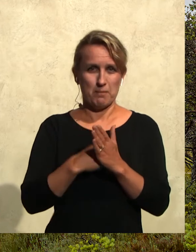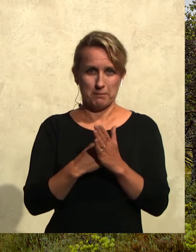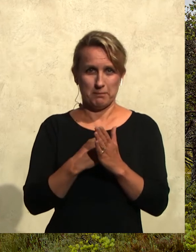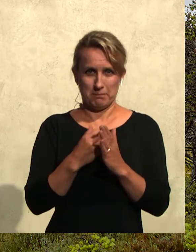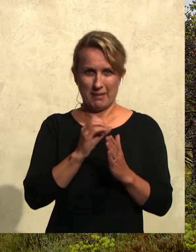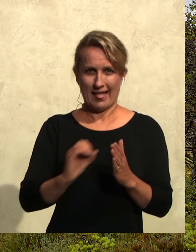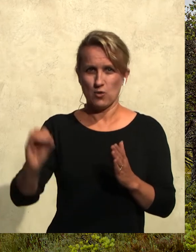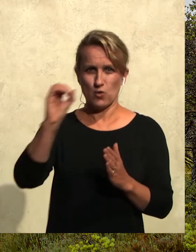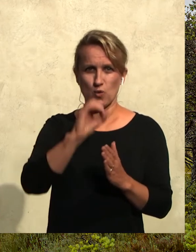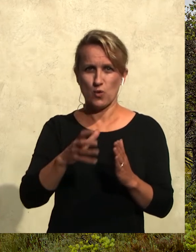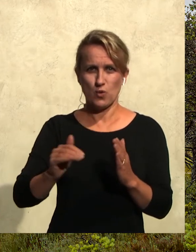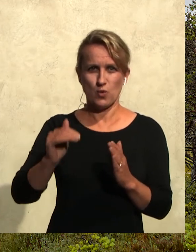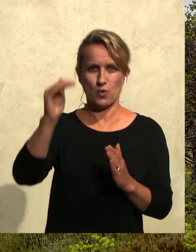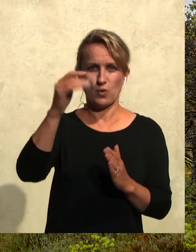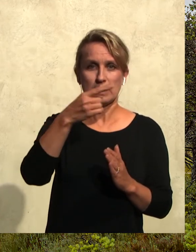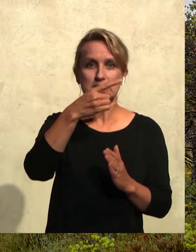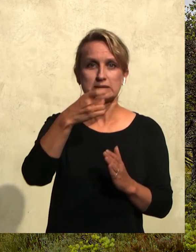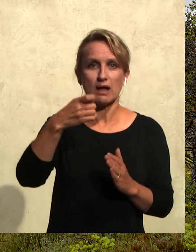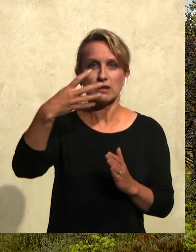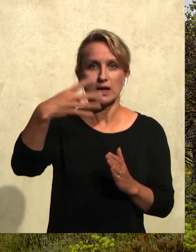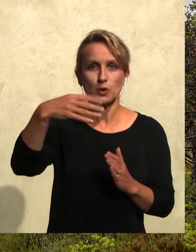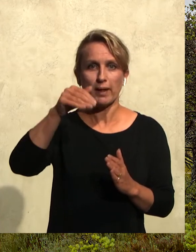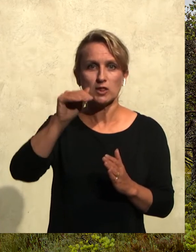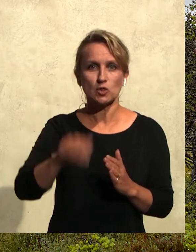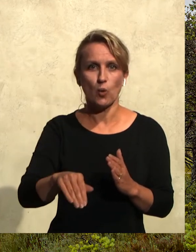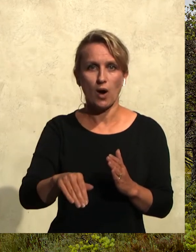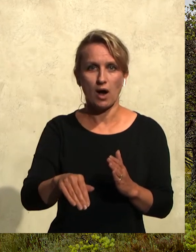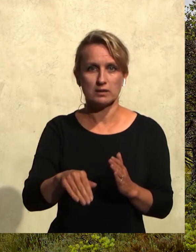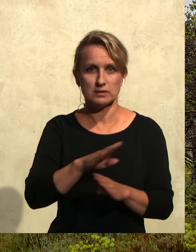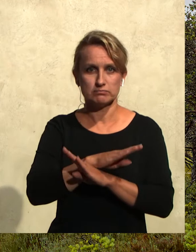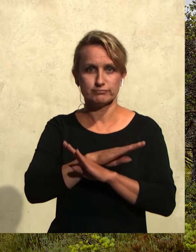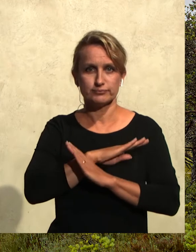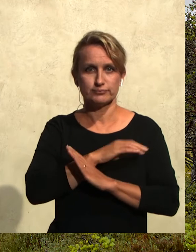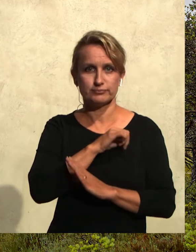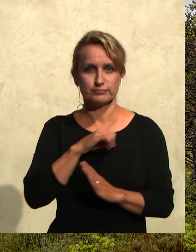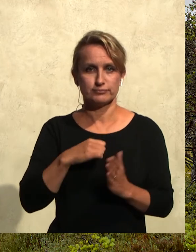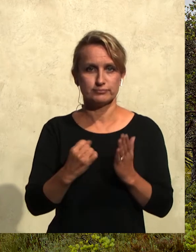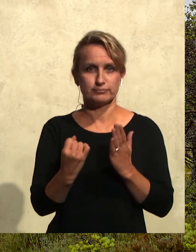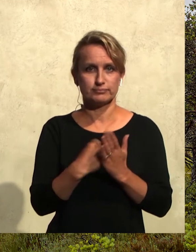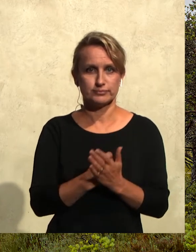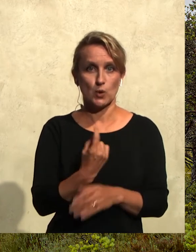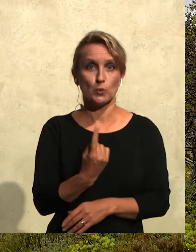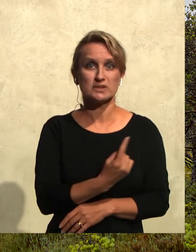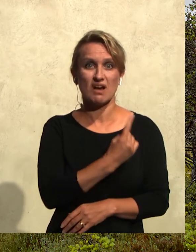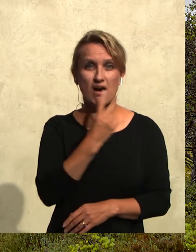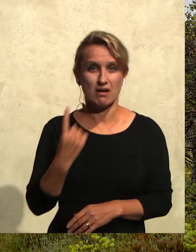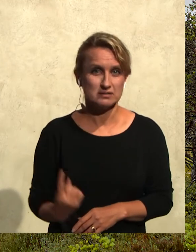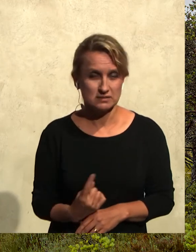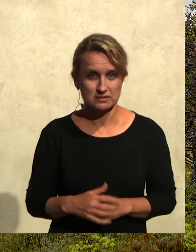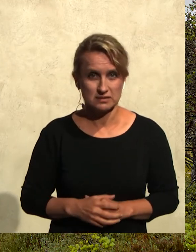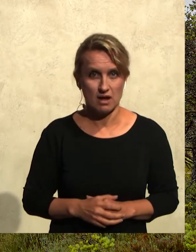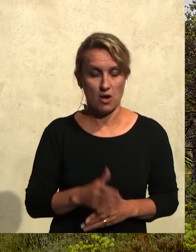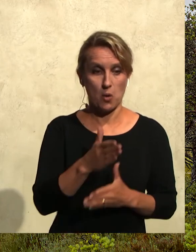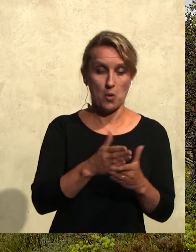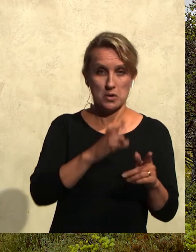140,000 deaths per year. And it's a leading cause of death in certain, including very worrying,